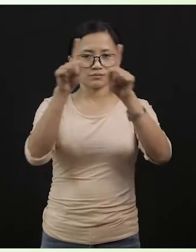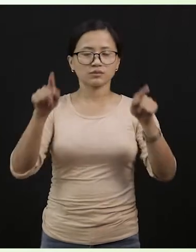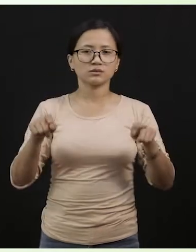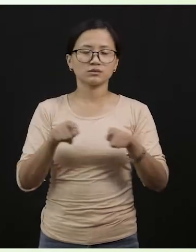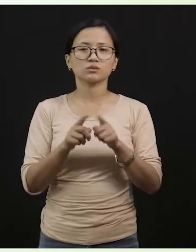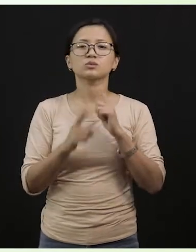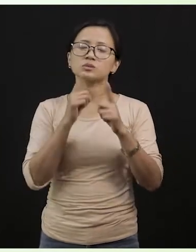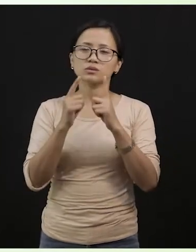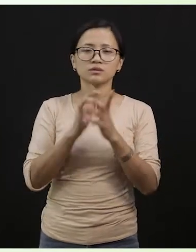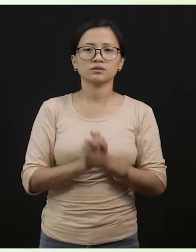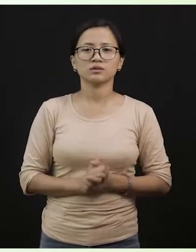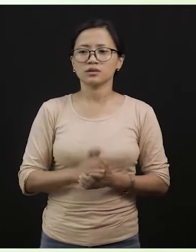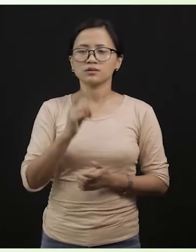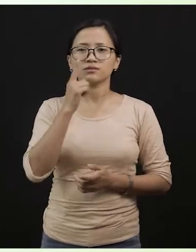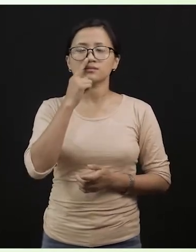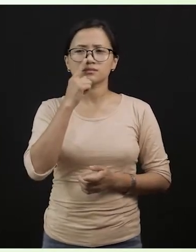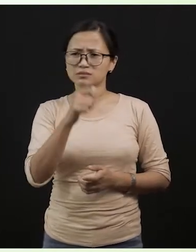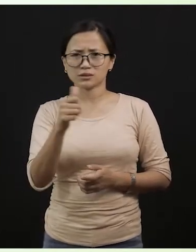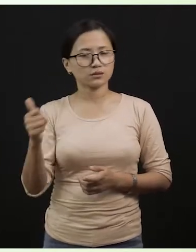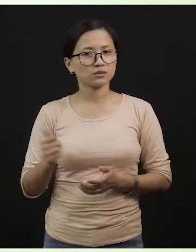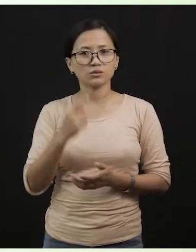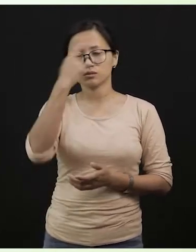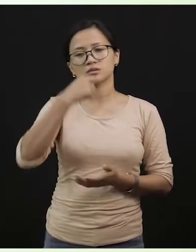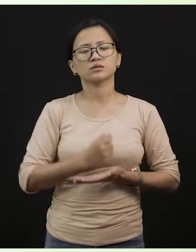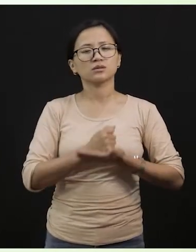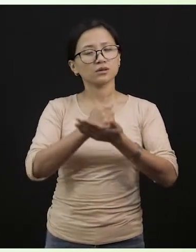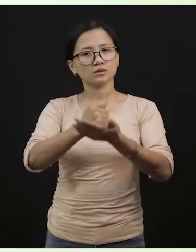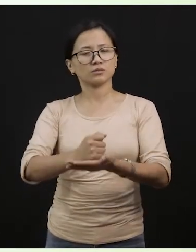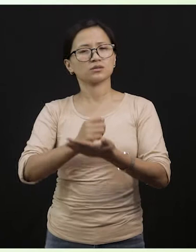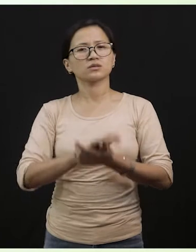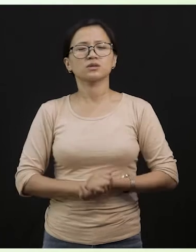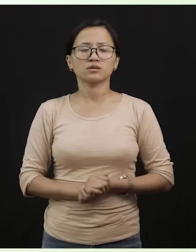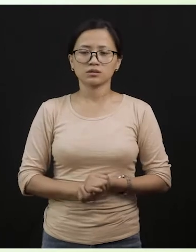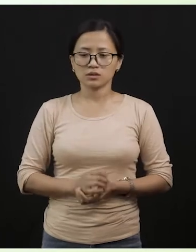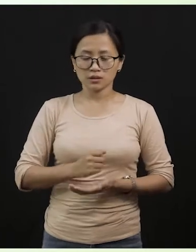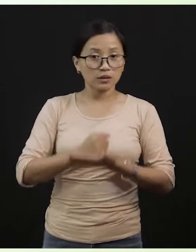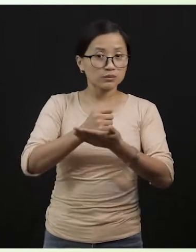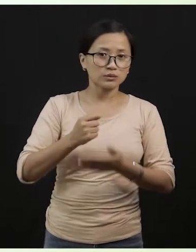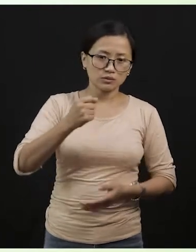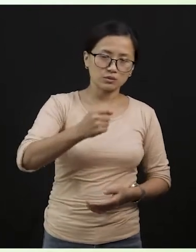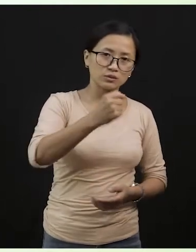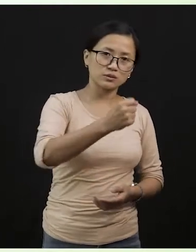about. Here we see another girl who is helping an old lady with her walking stick.